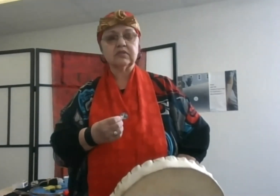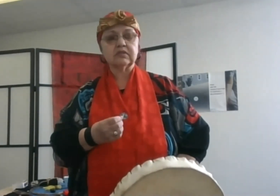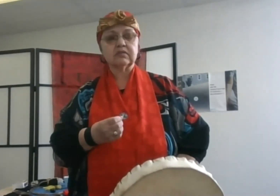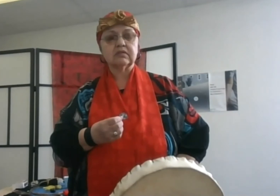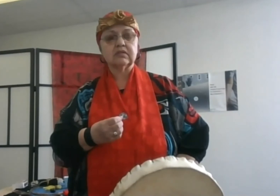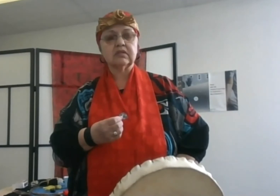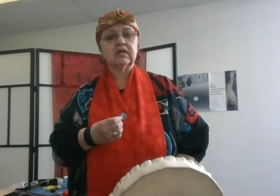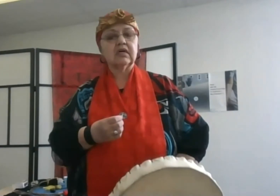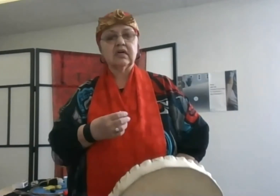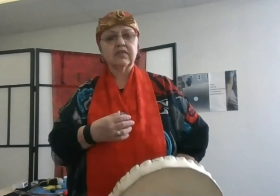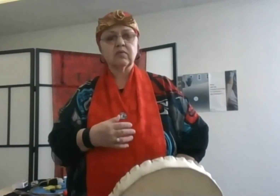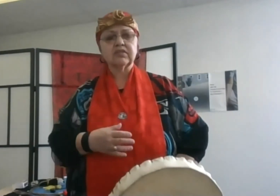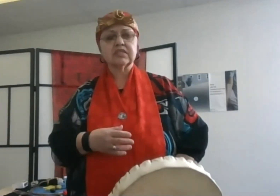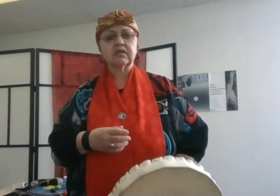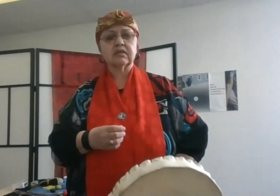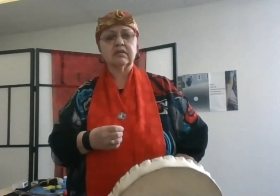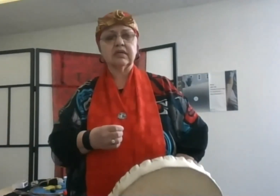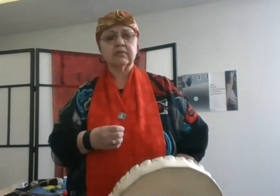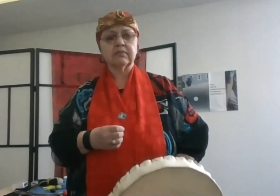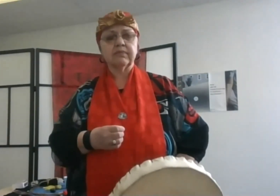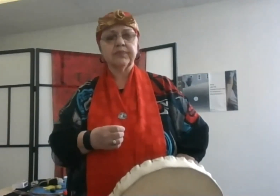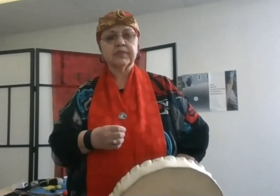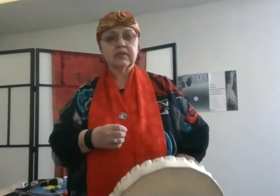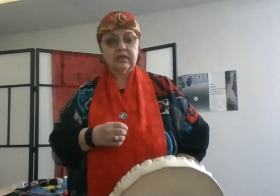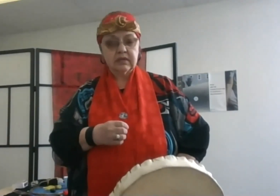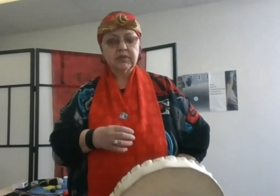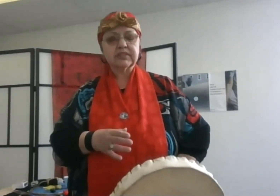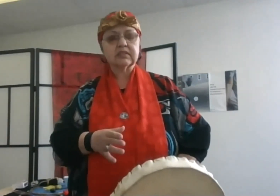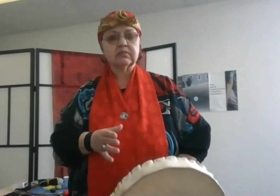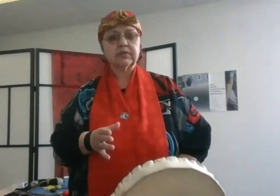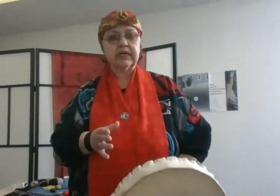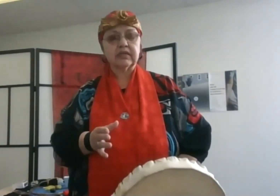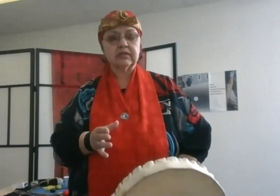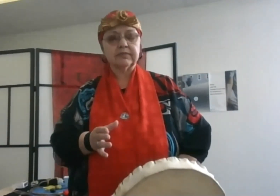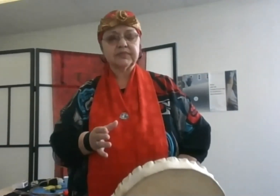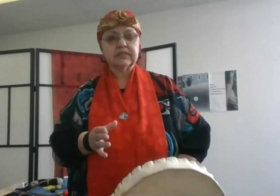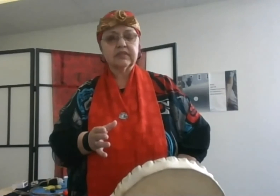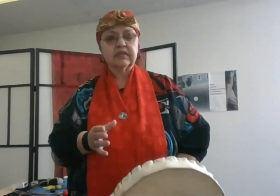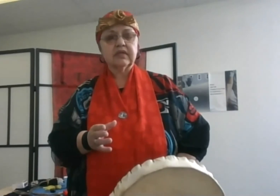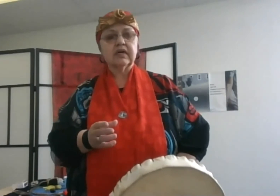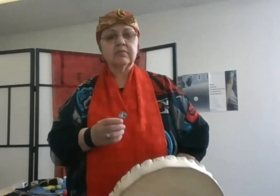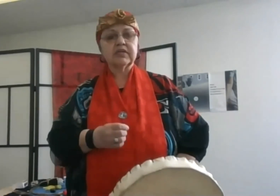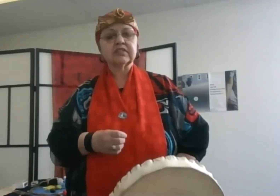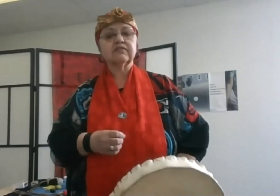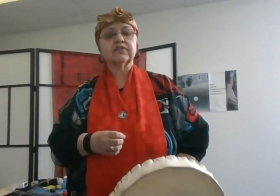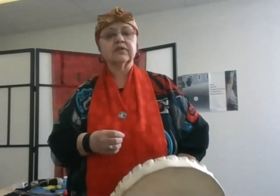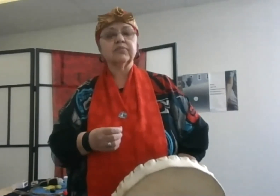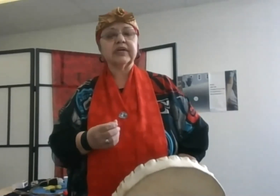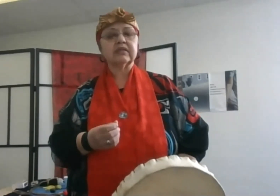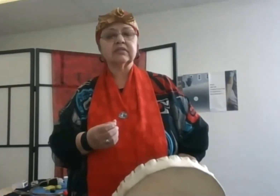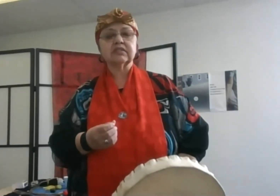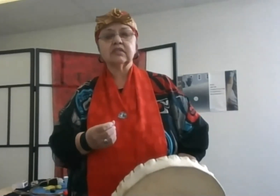food, and the ones that are hurting. Bless them, Creator. I'm asking